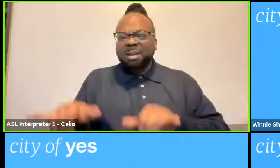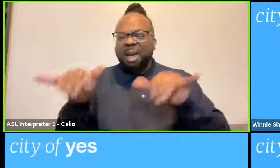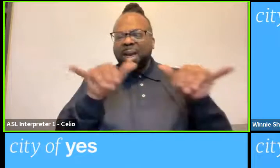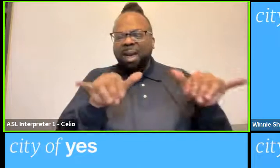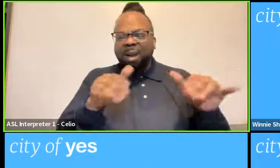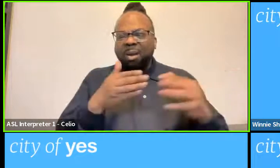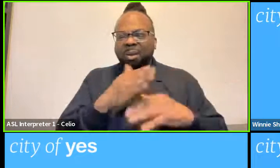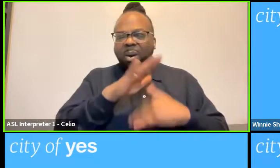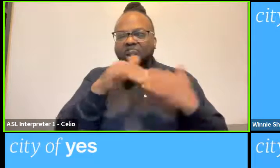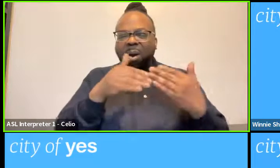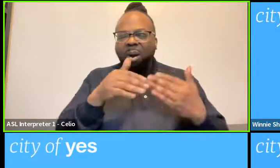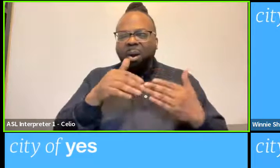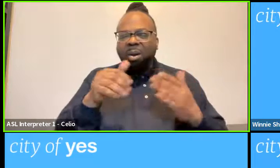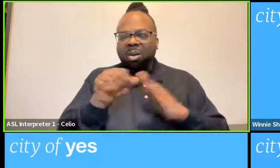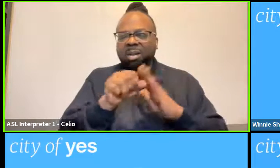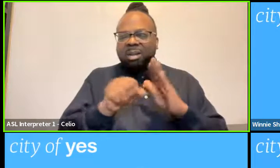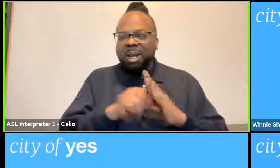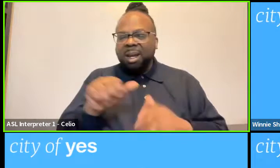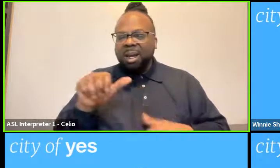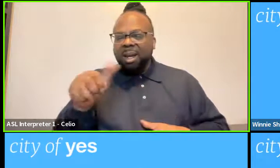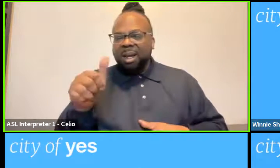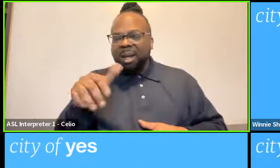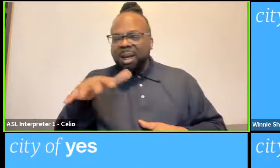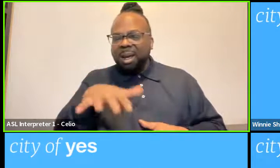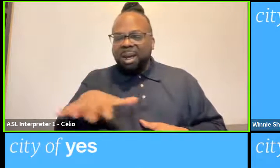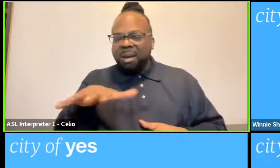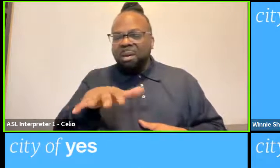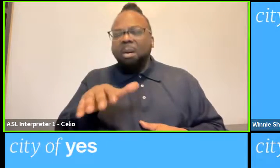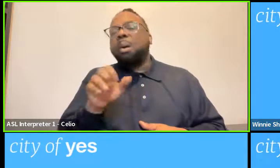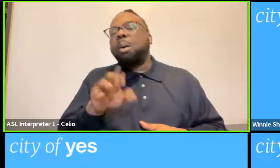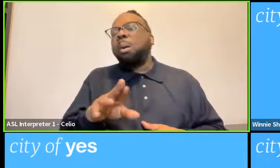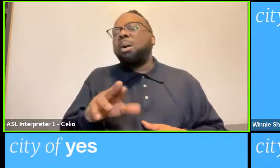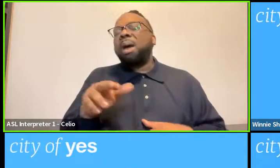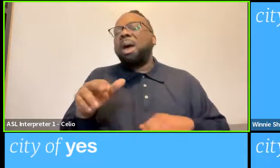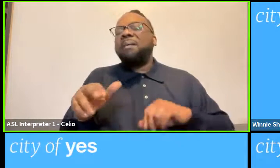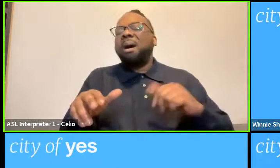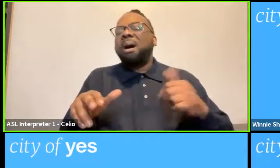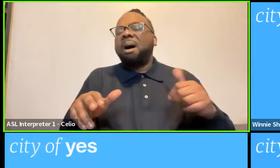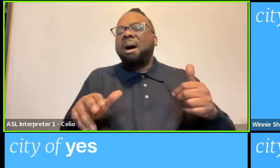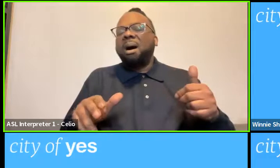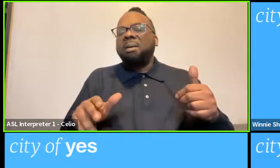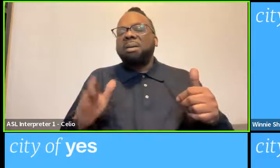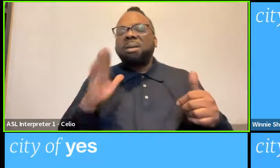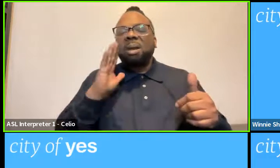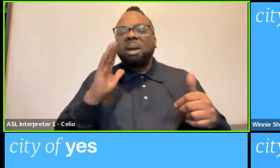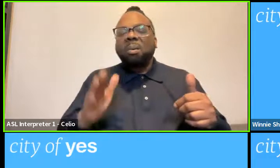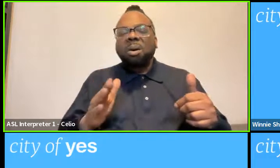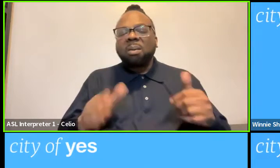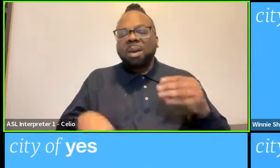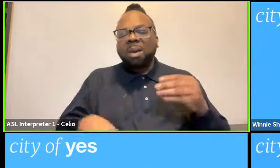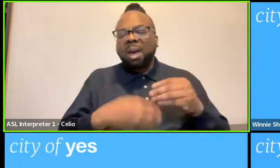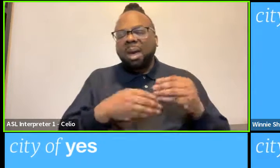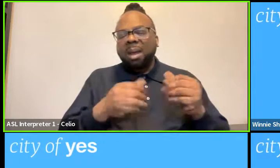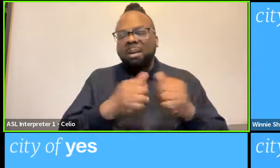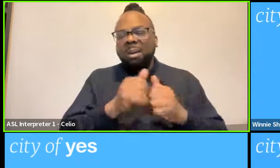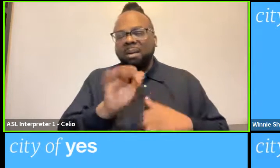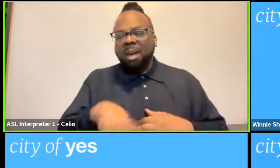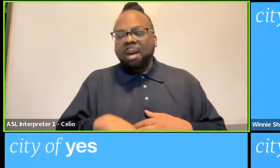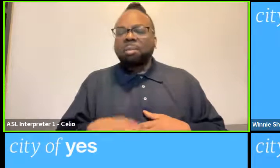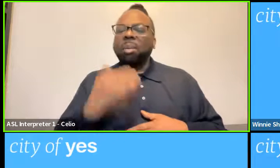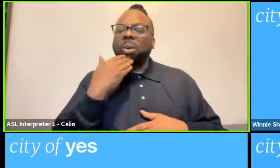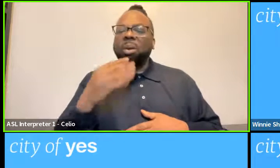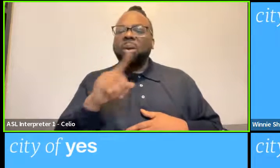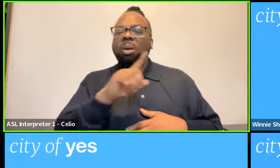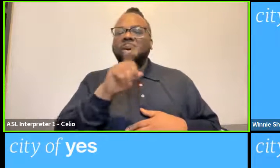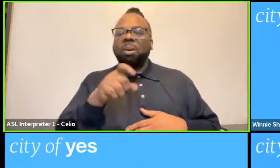through R10 properties, or are there other considerations that would go into that calculation? Yeah, great question. There definitely